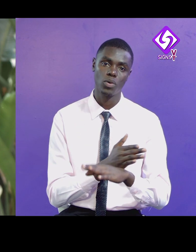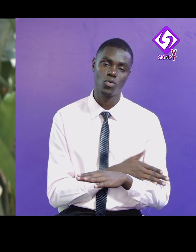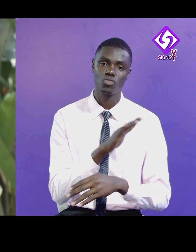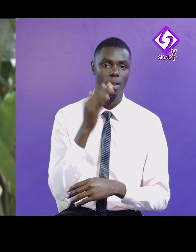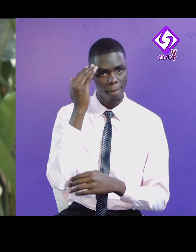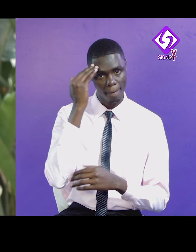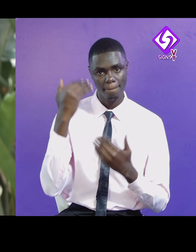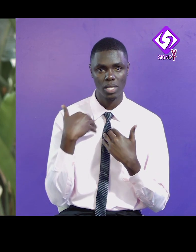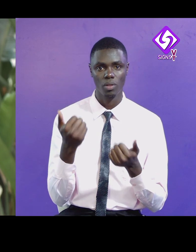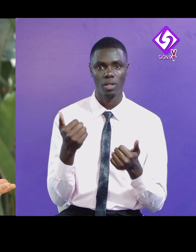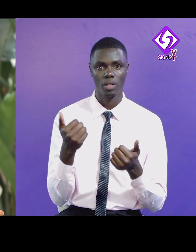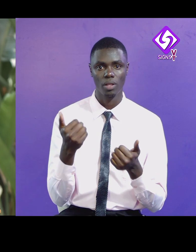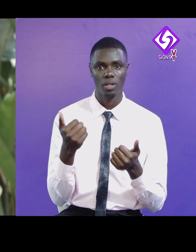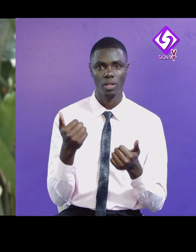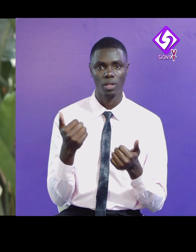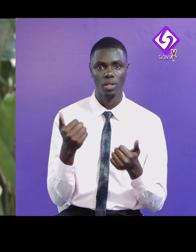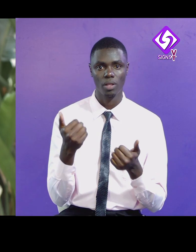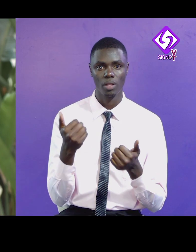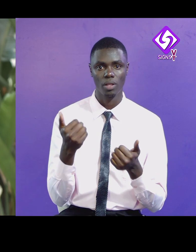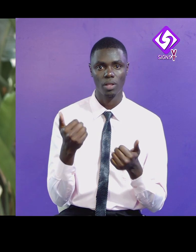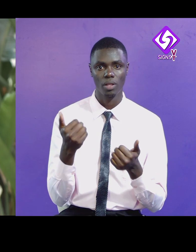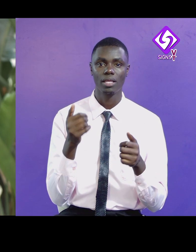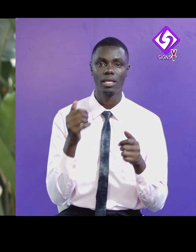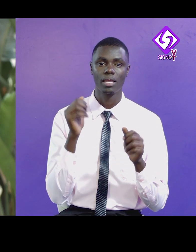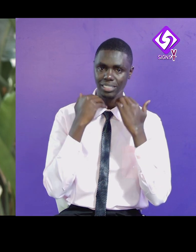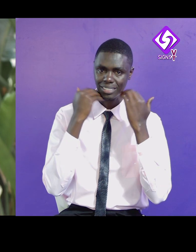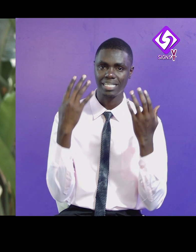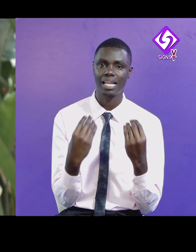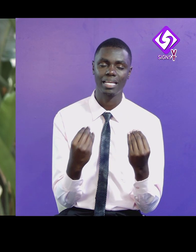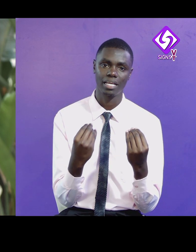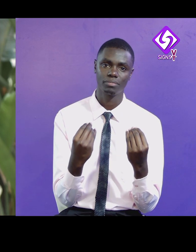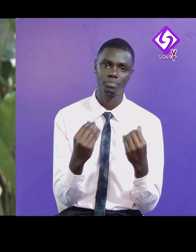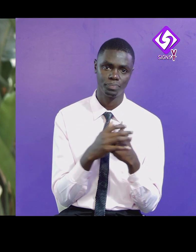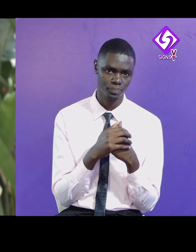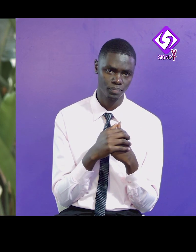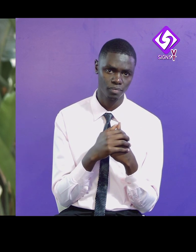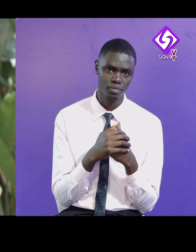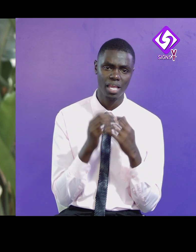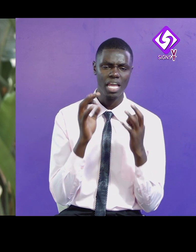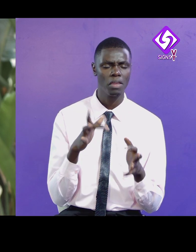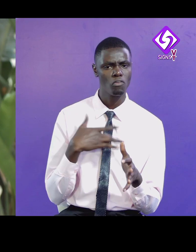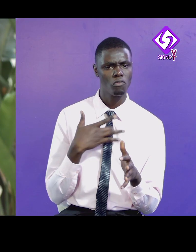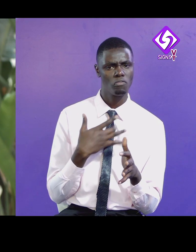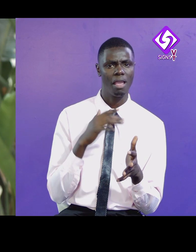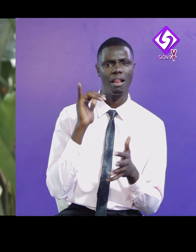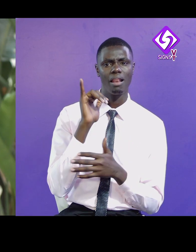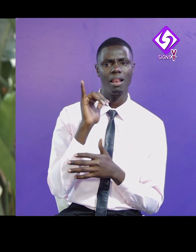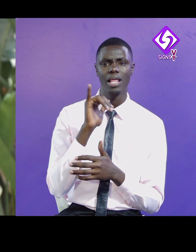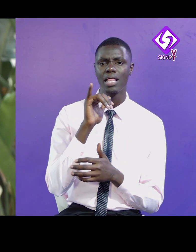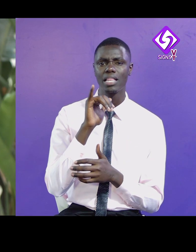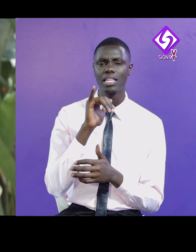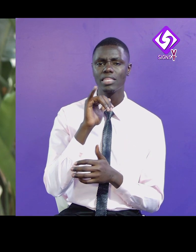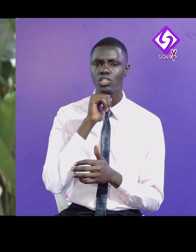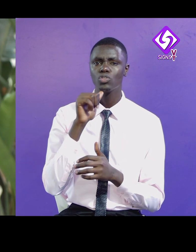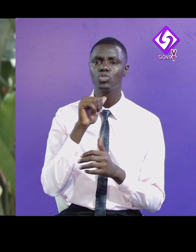just feel a lot more lighter and heard about your problems. And if you feel like that's not someone, there's no